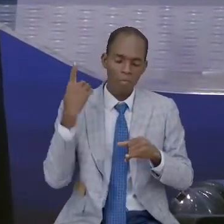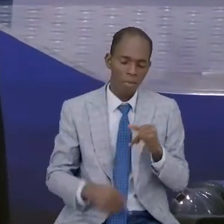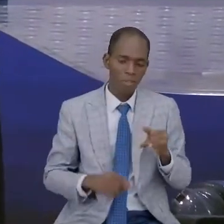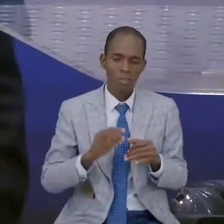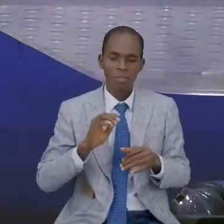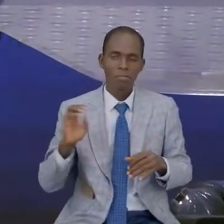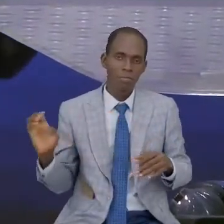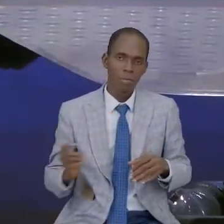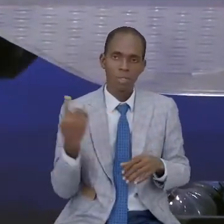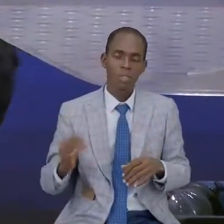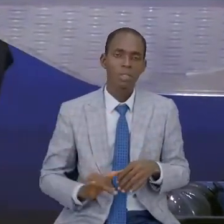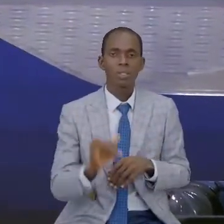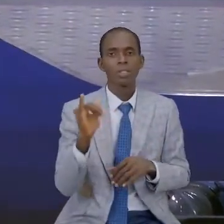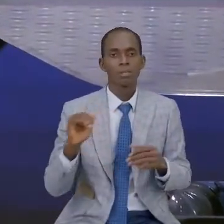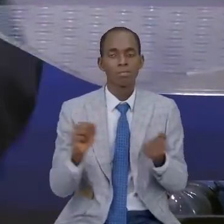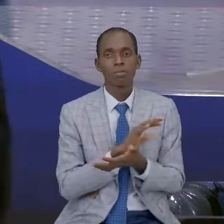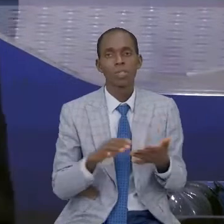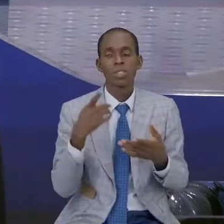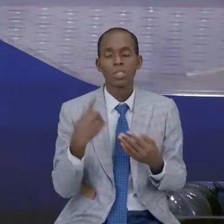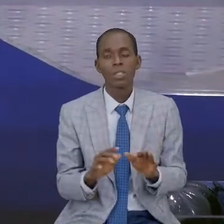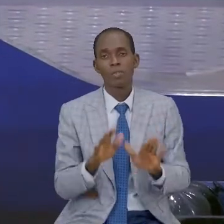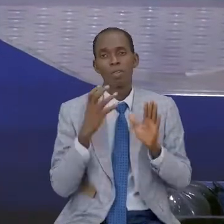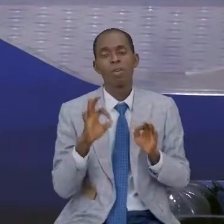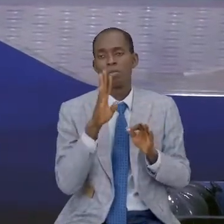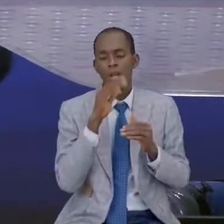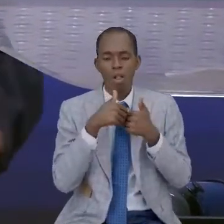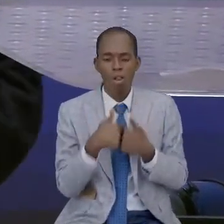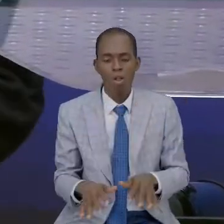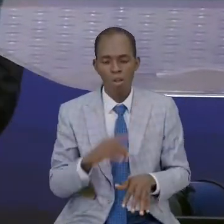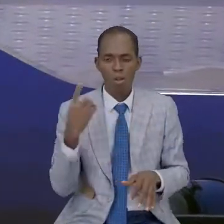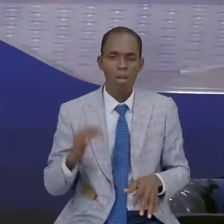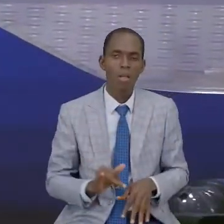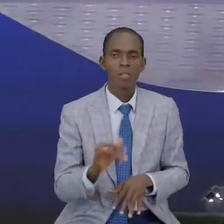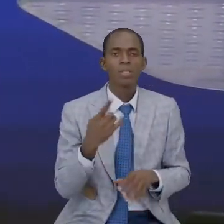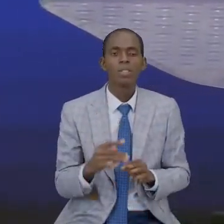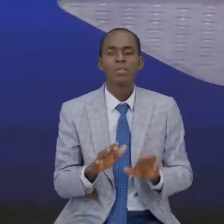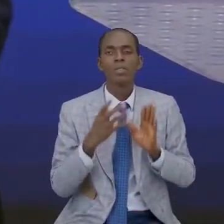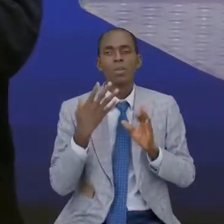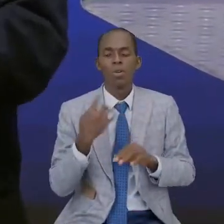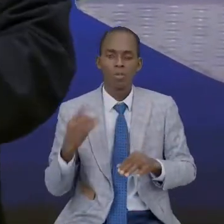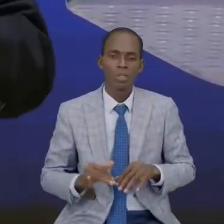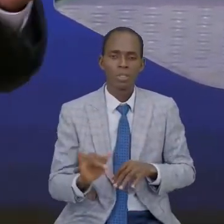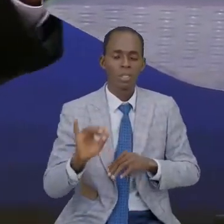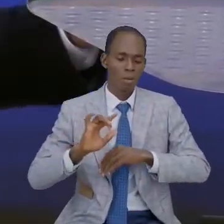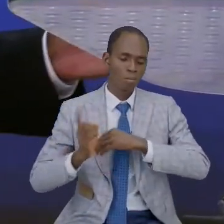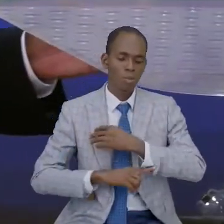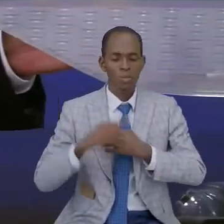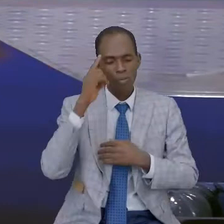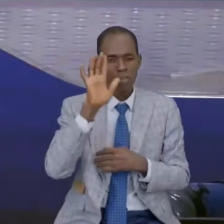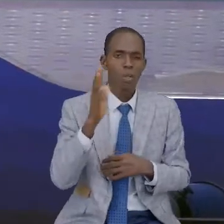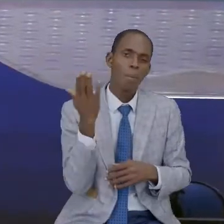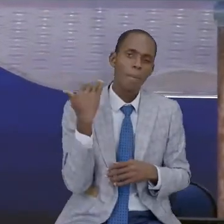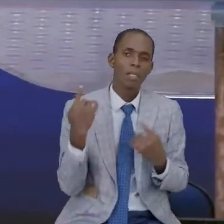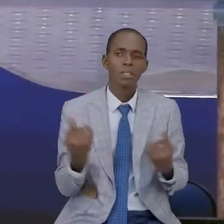eternal condemnation, and the fear of being lost forever, and the fear of eternal punishment for your